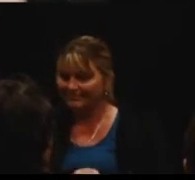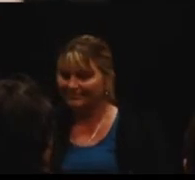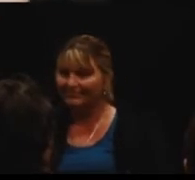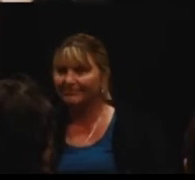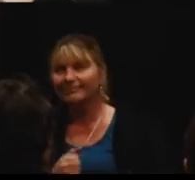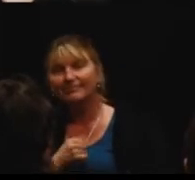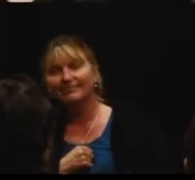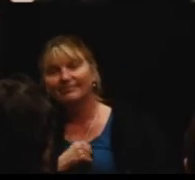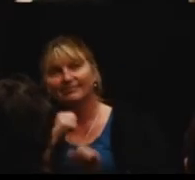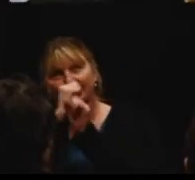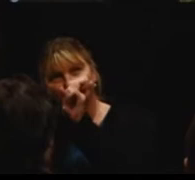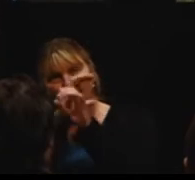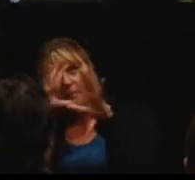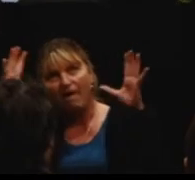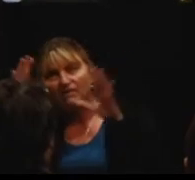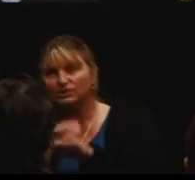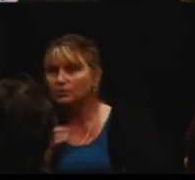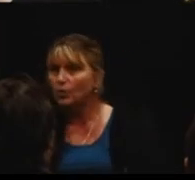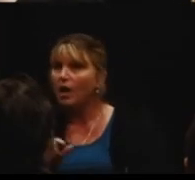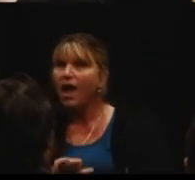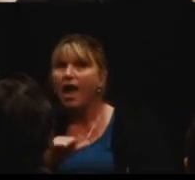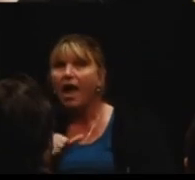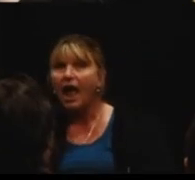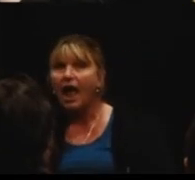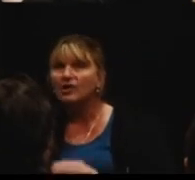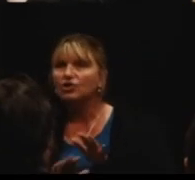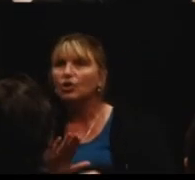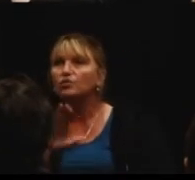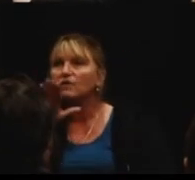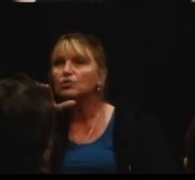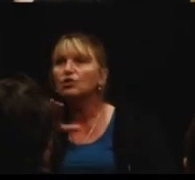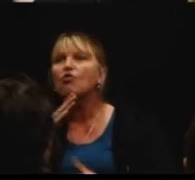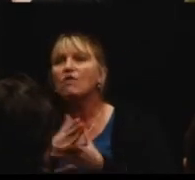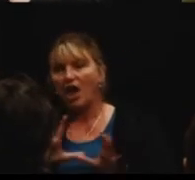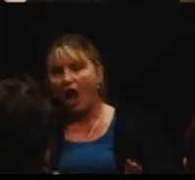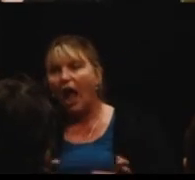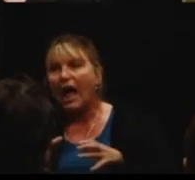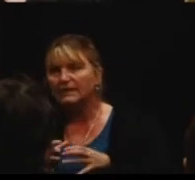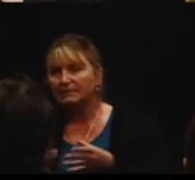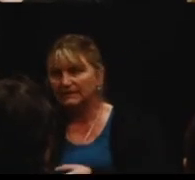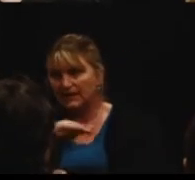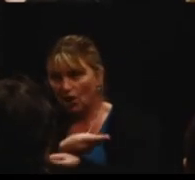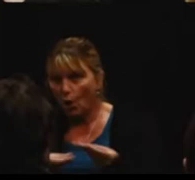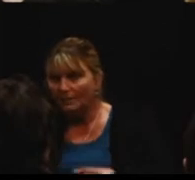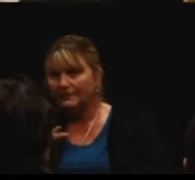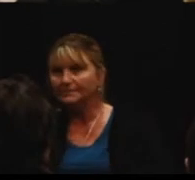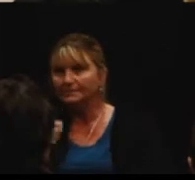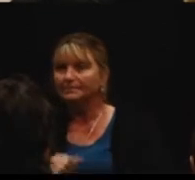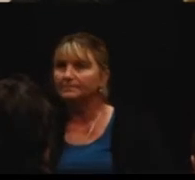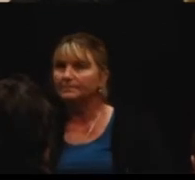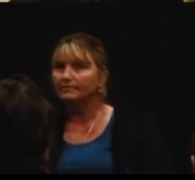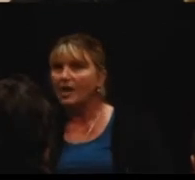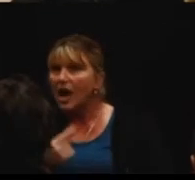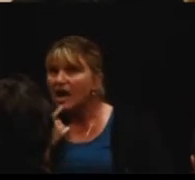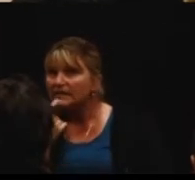My vision is that agriculture in the future still underpins the economy. And I say that not because I think we